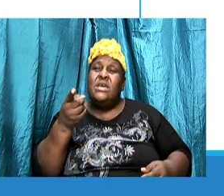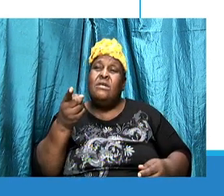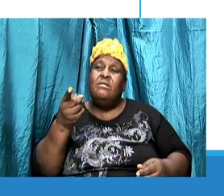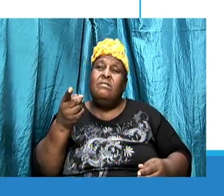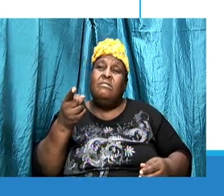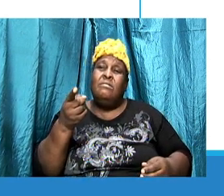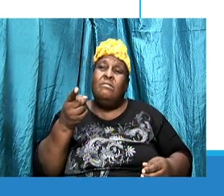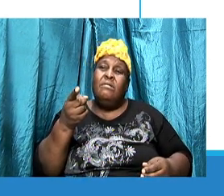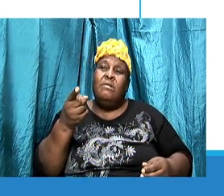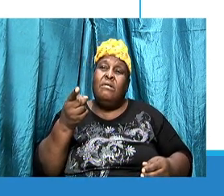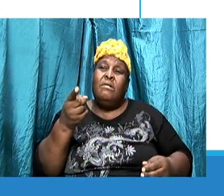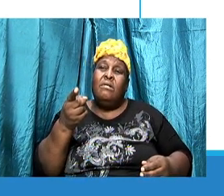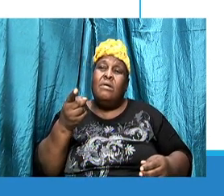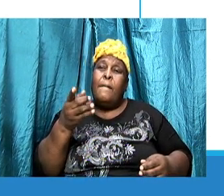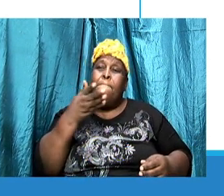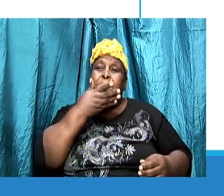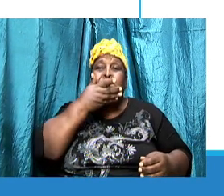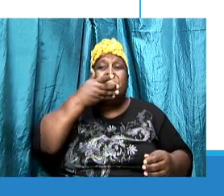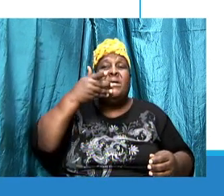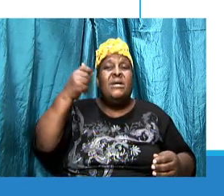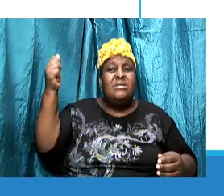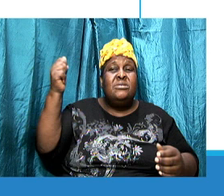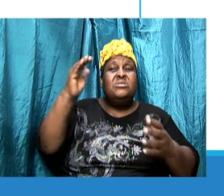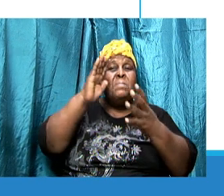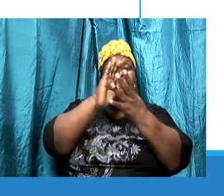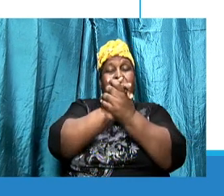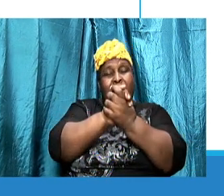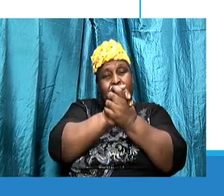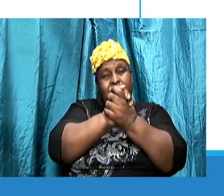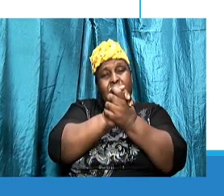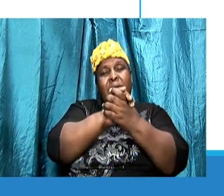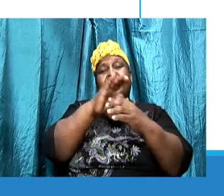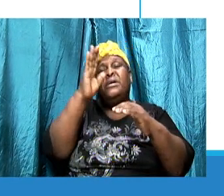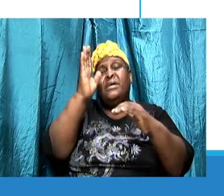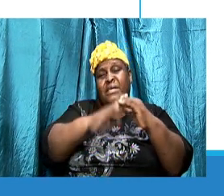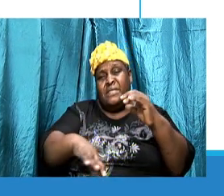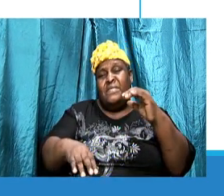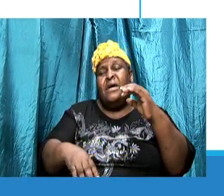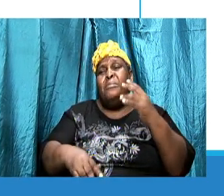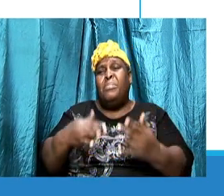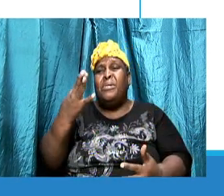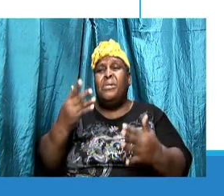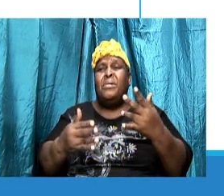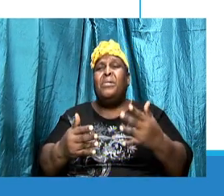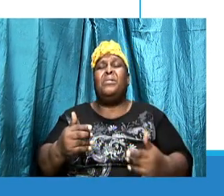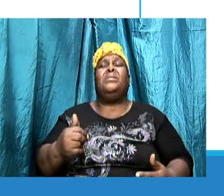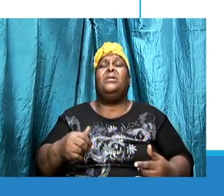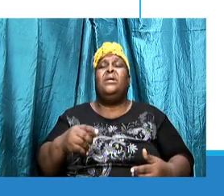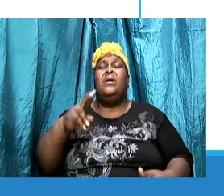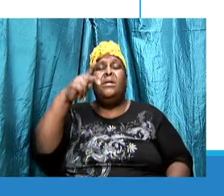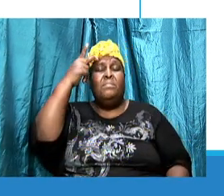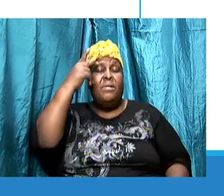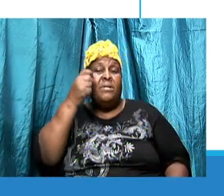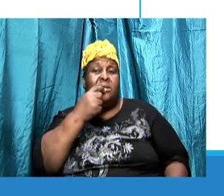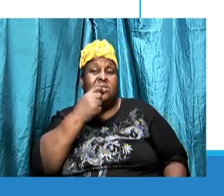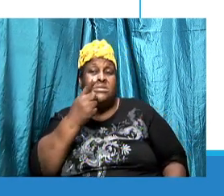know, it is better to marry than to burn. And he proposed that, you